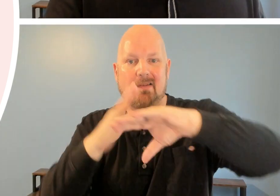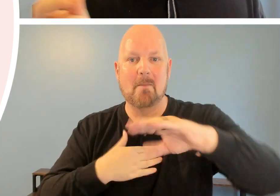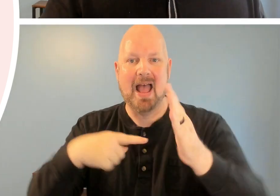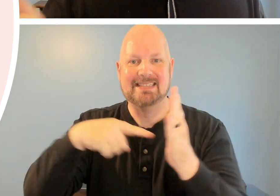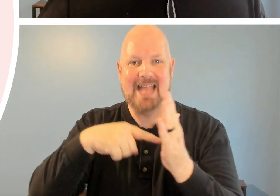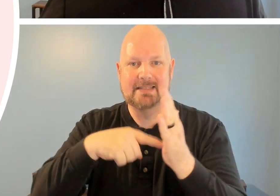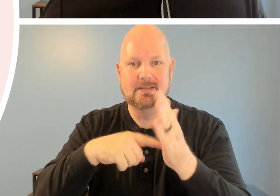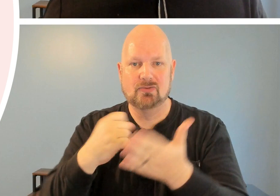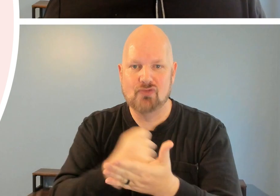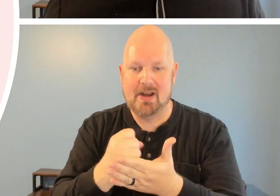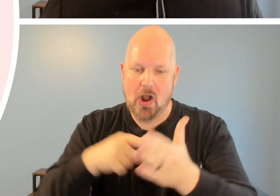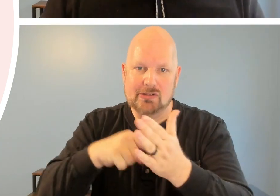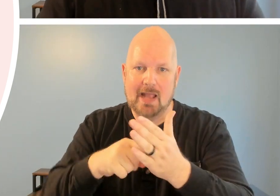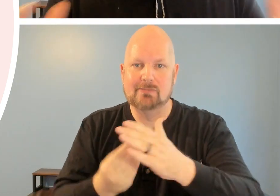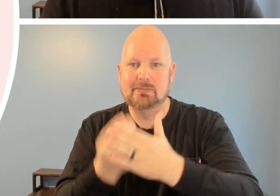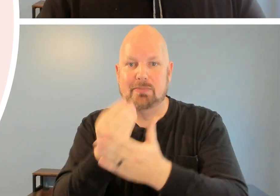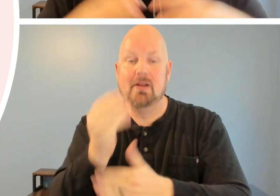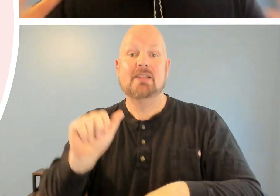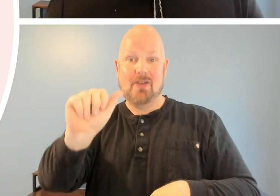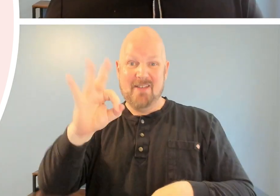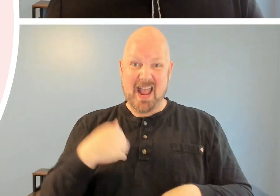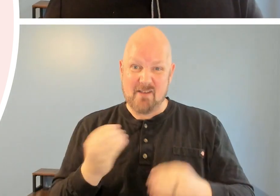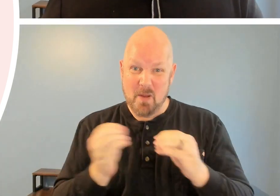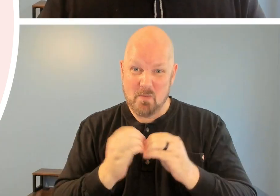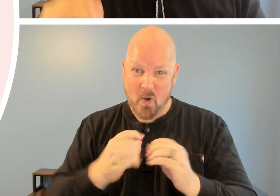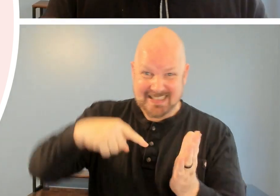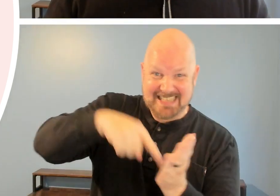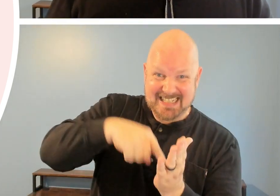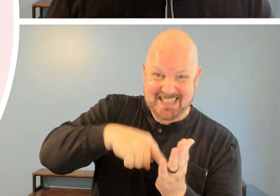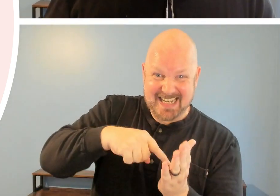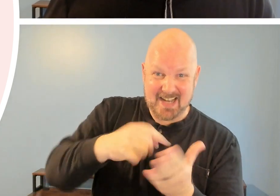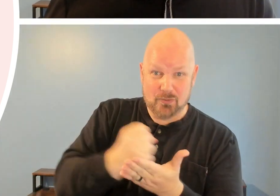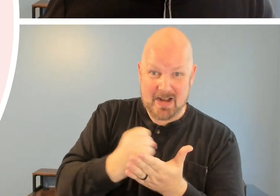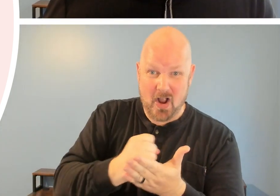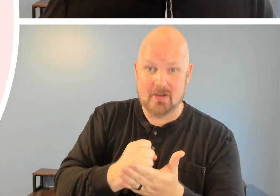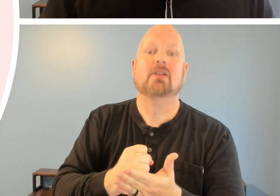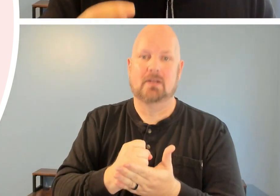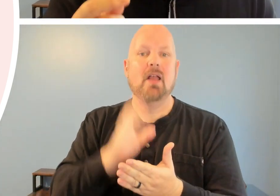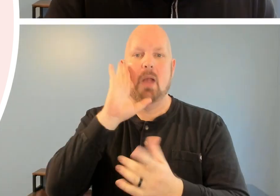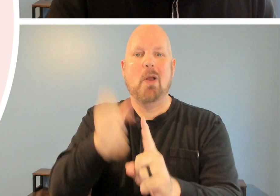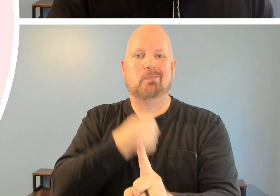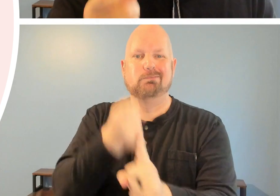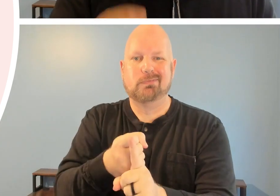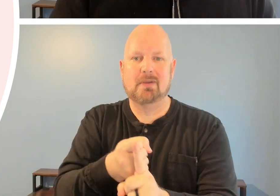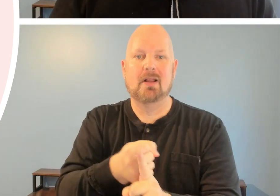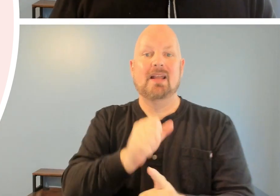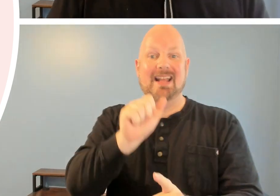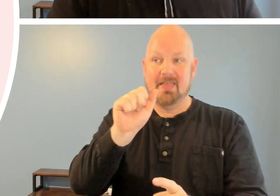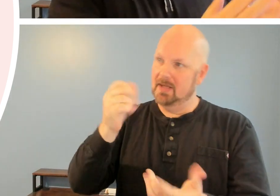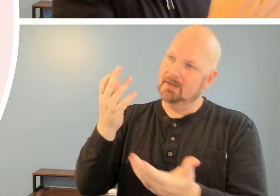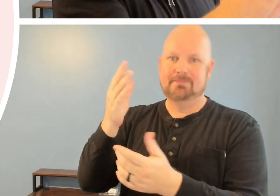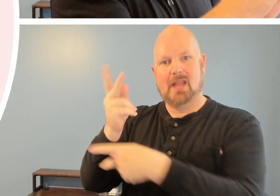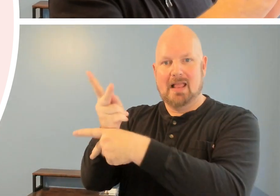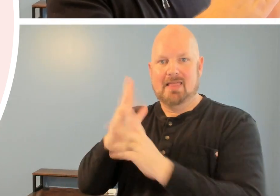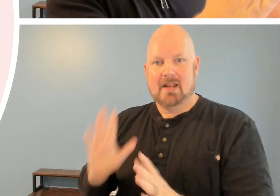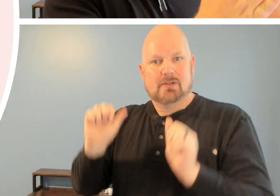if you bring on a whole bunch of more stuff, more furniture, more things like that, right before you close. It could impact your approval process.